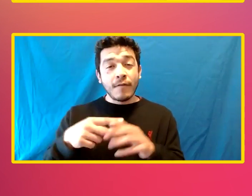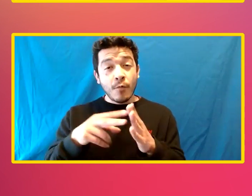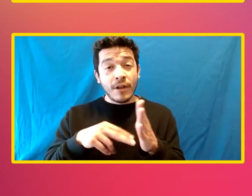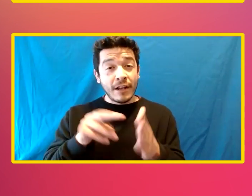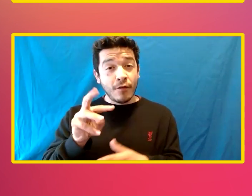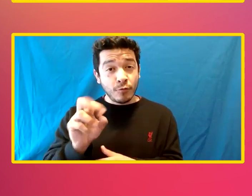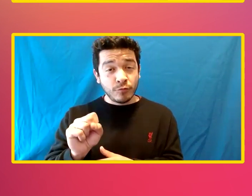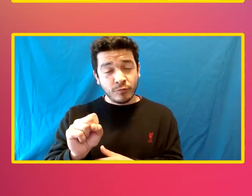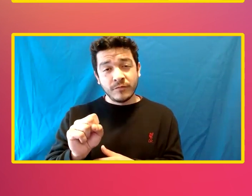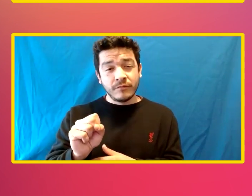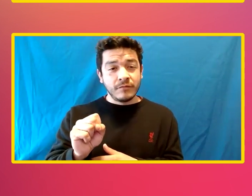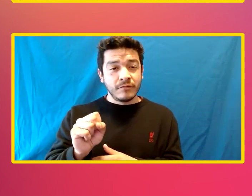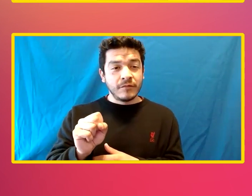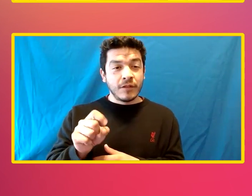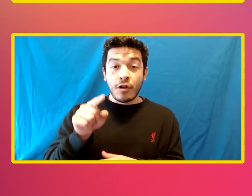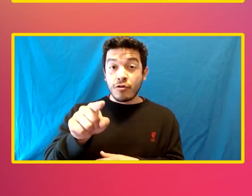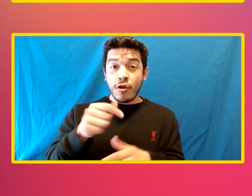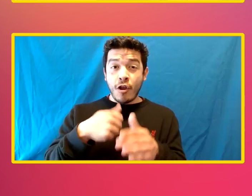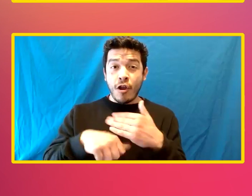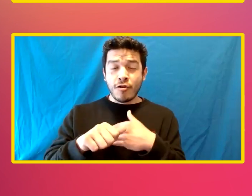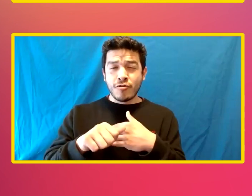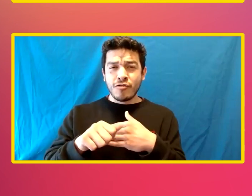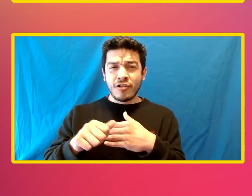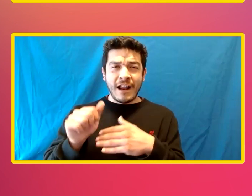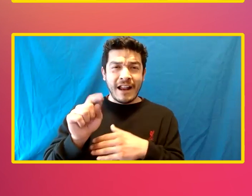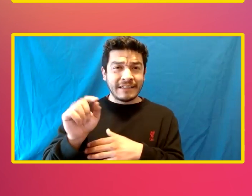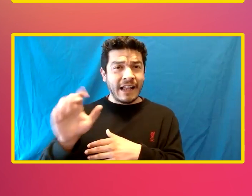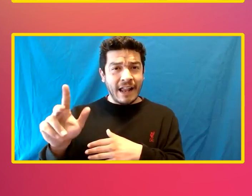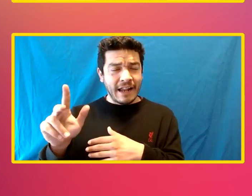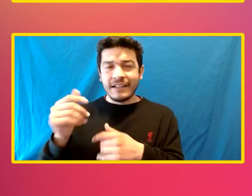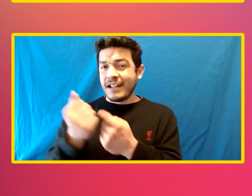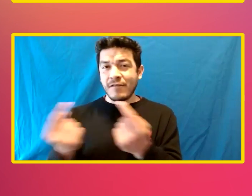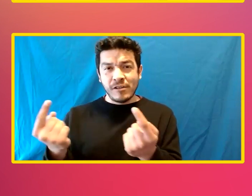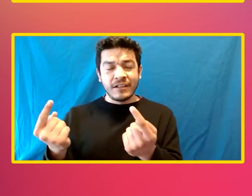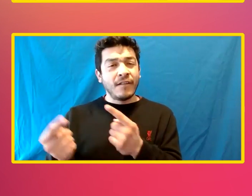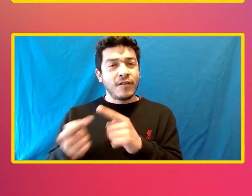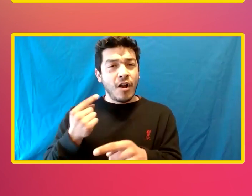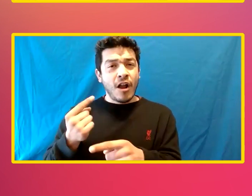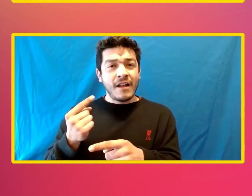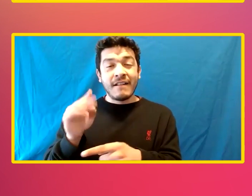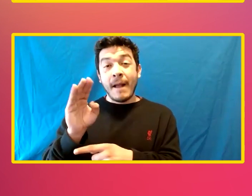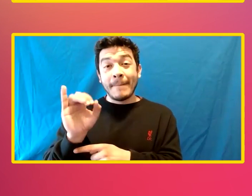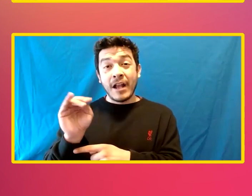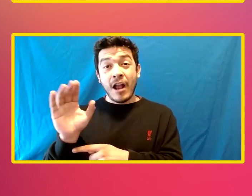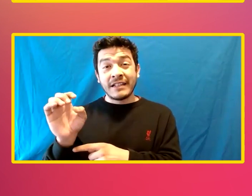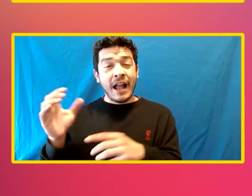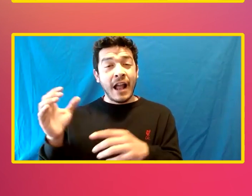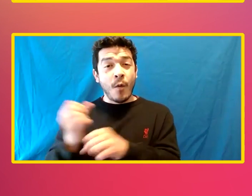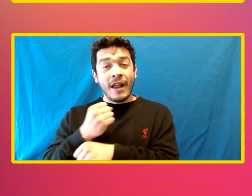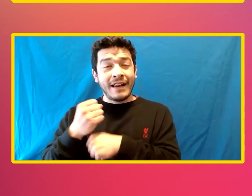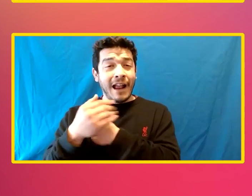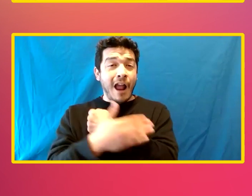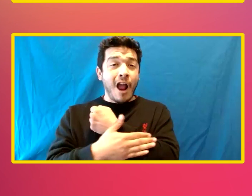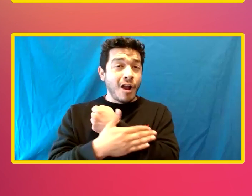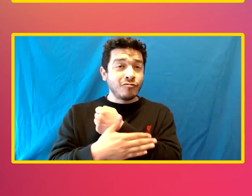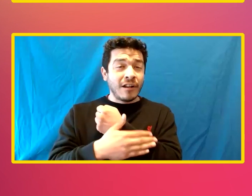news, you're under attack. Like all of this, from Beyonce winning a